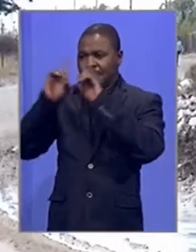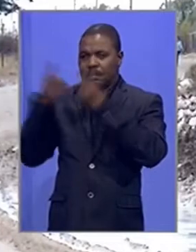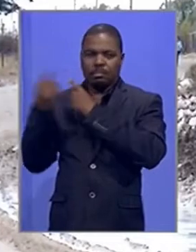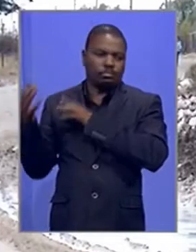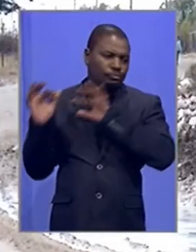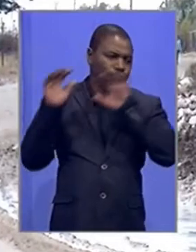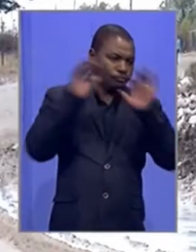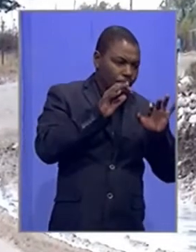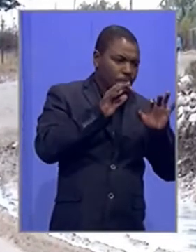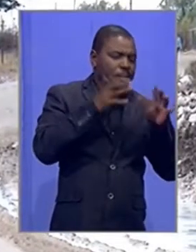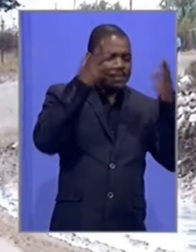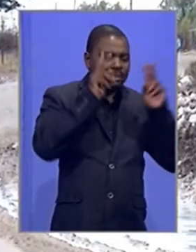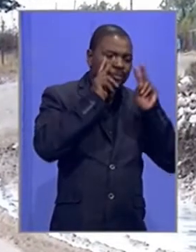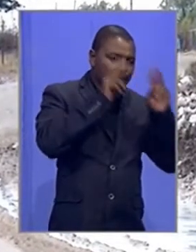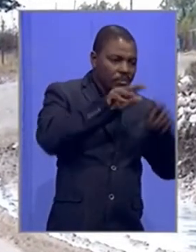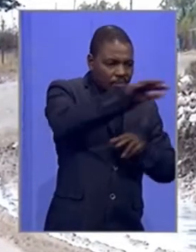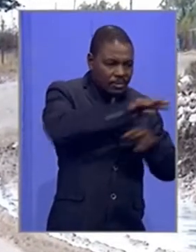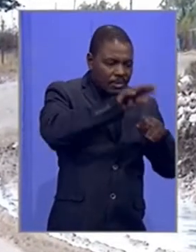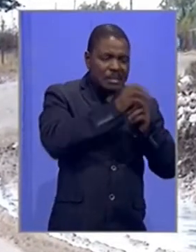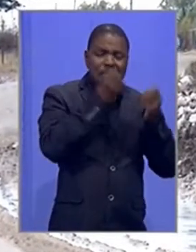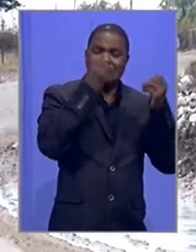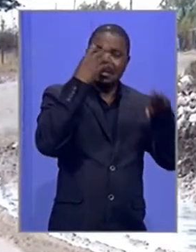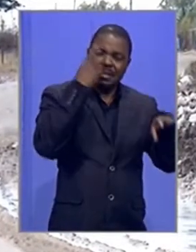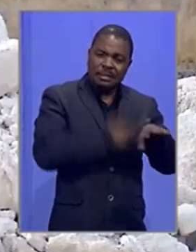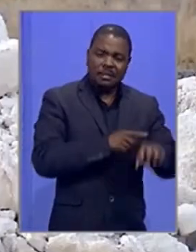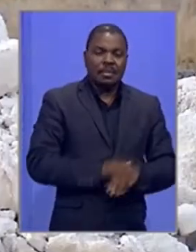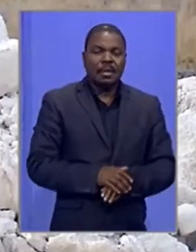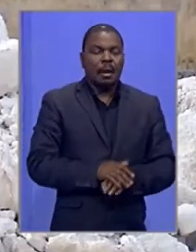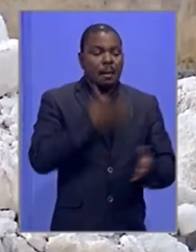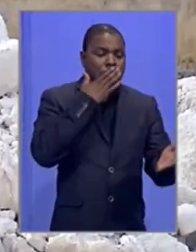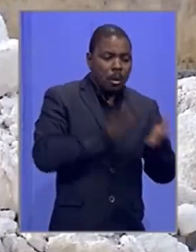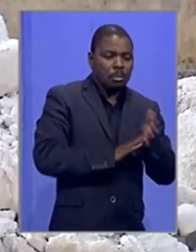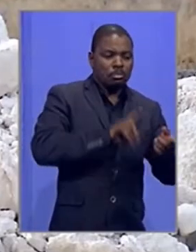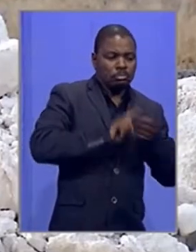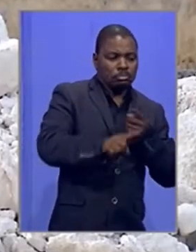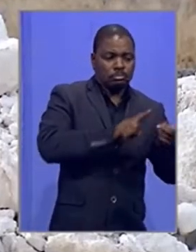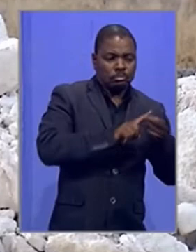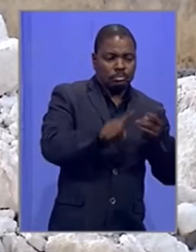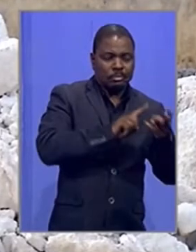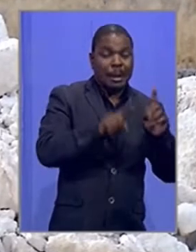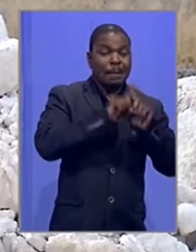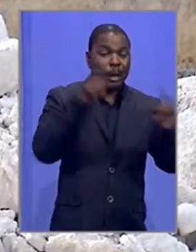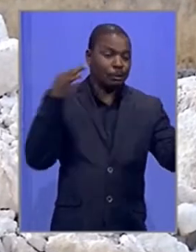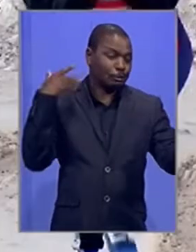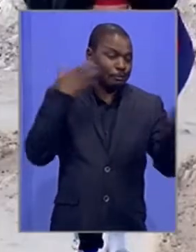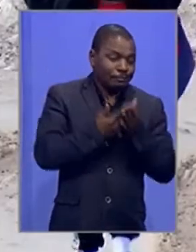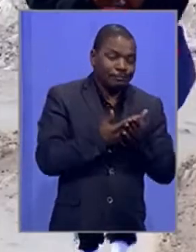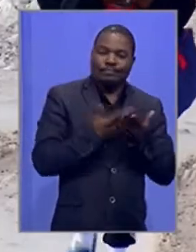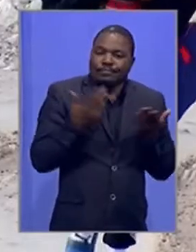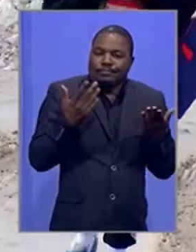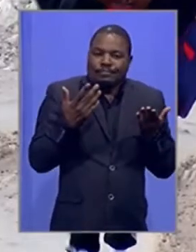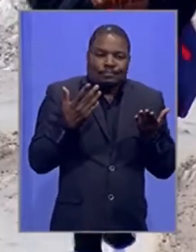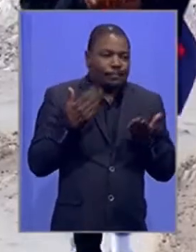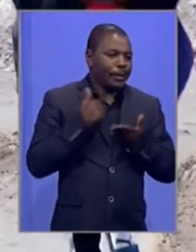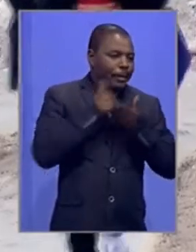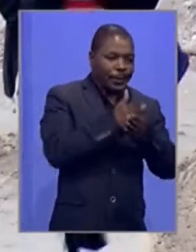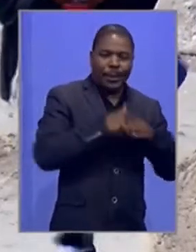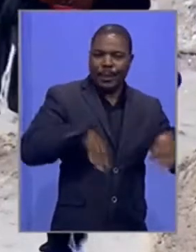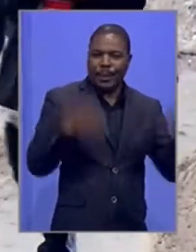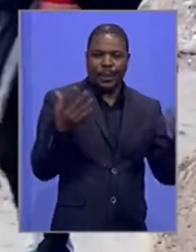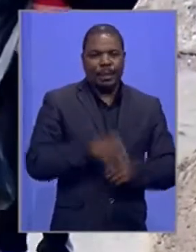fapaneng ba se ba etetse sebaka sena ka makgetlo-kgetlo mme ba etsa ditshepiso. Empa ho fihlela ha jwale boholo ba tsona ha bo